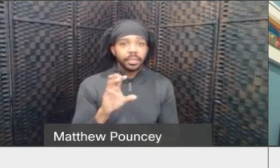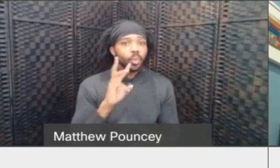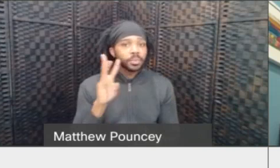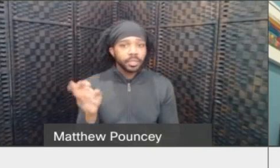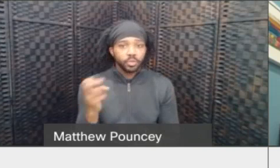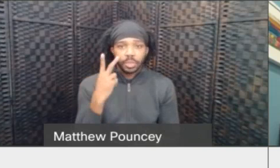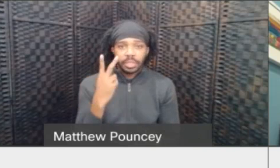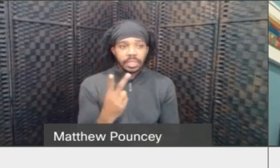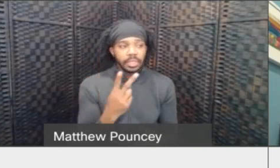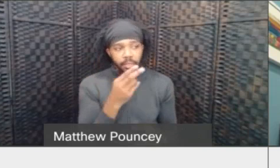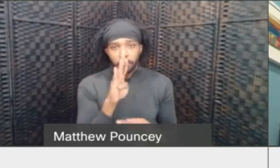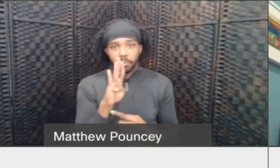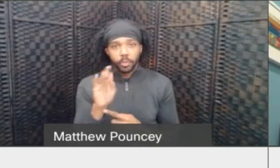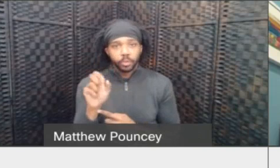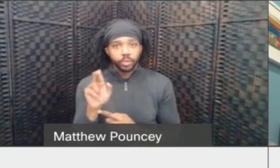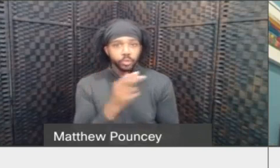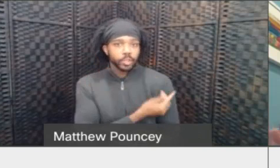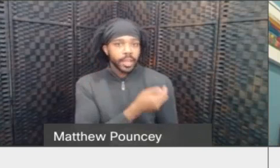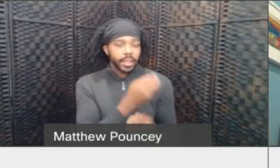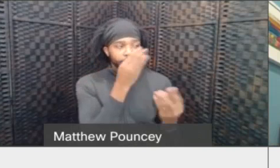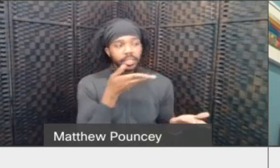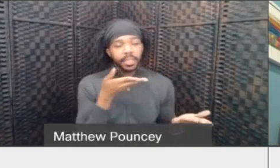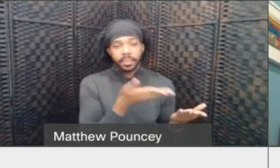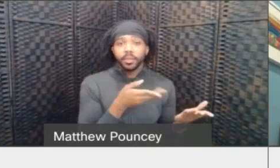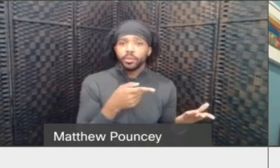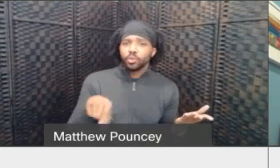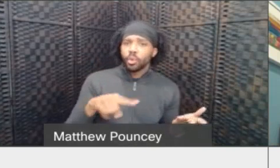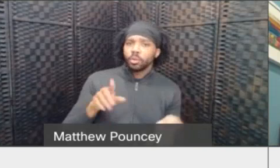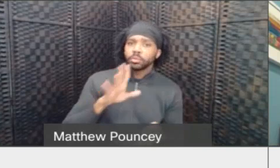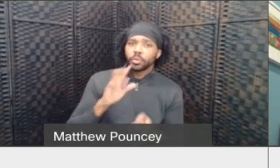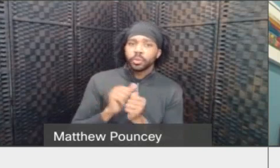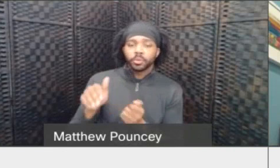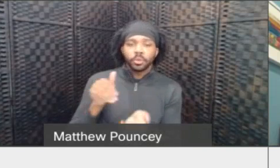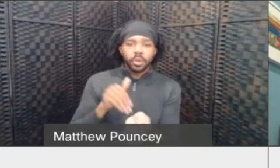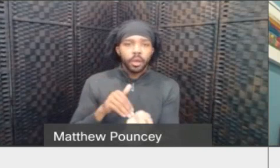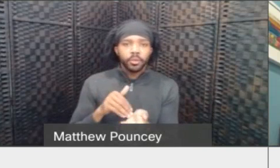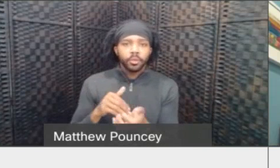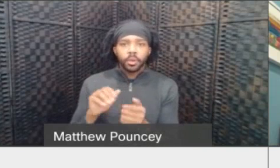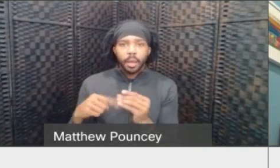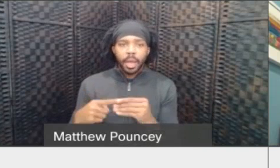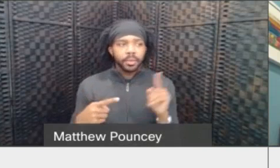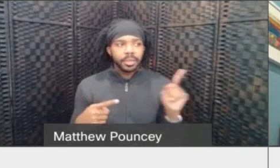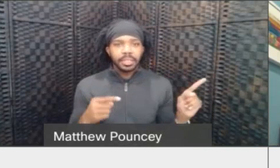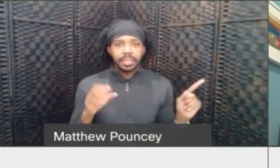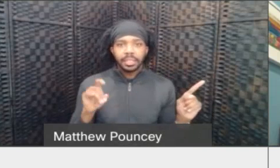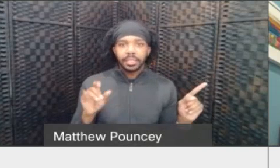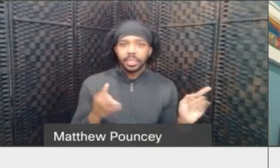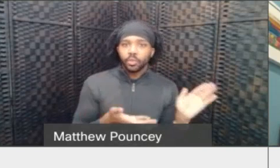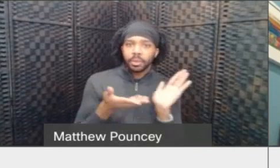their healthcare provider about how those recommendations on the CDC's website apply to